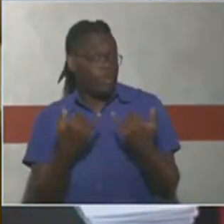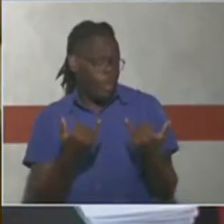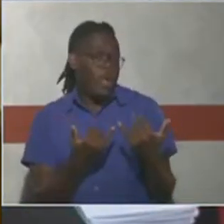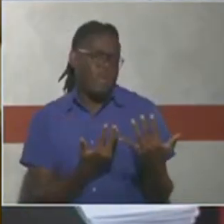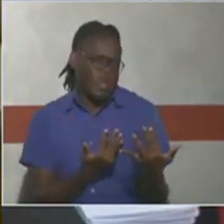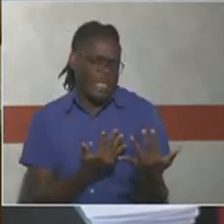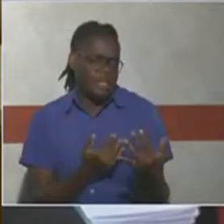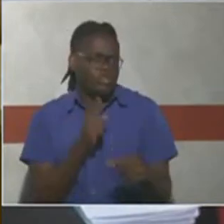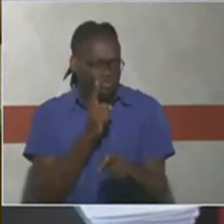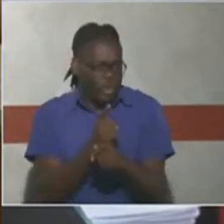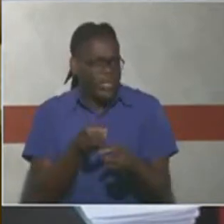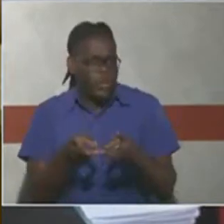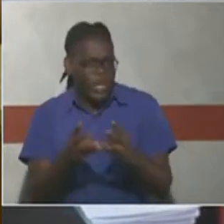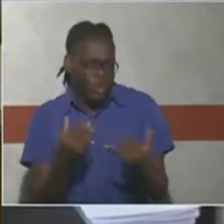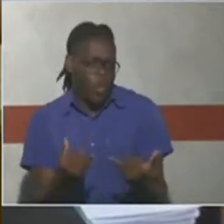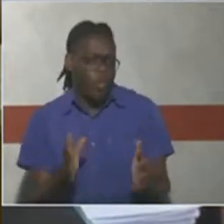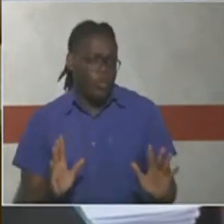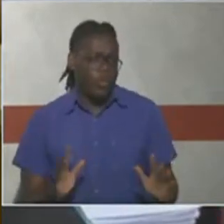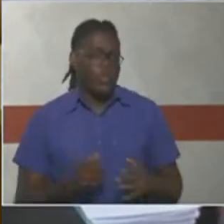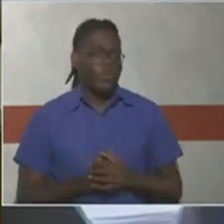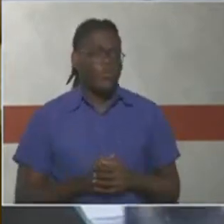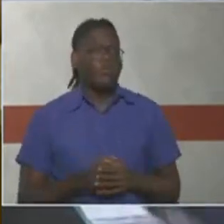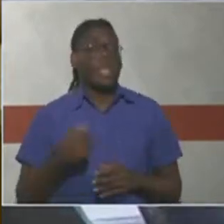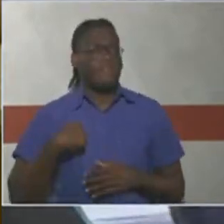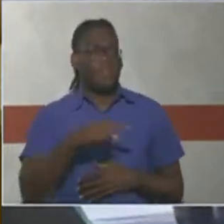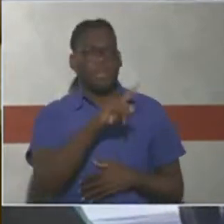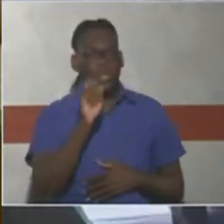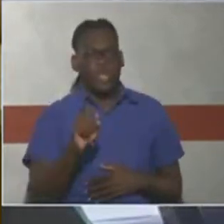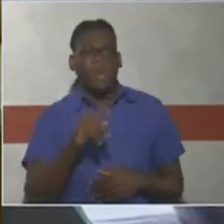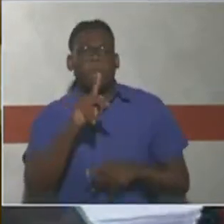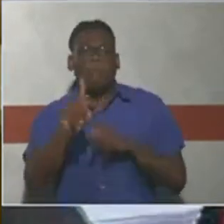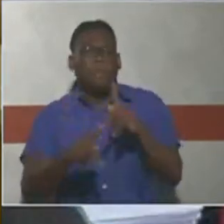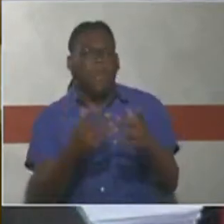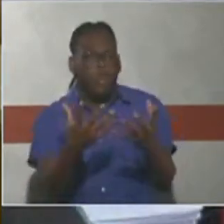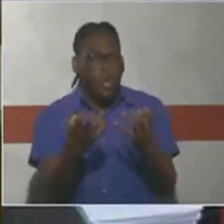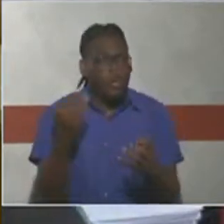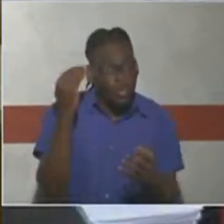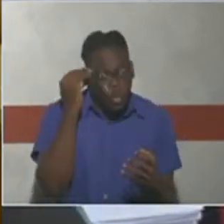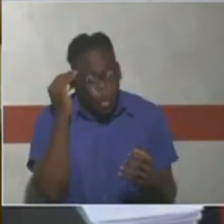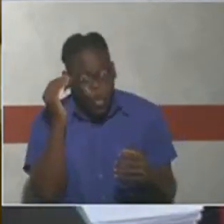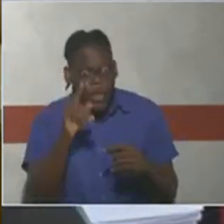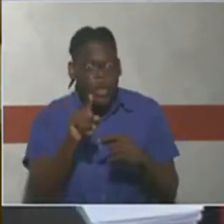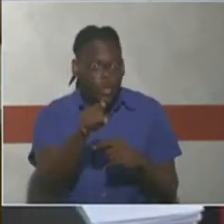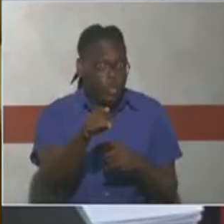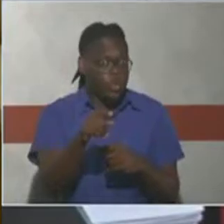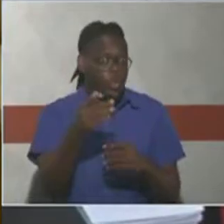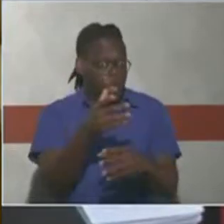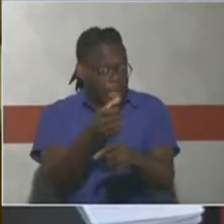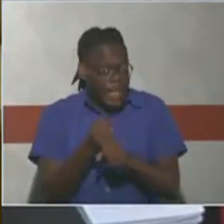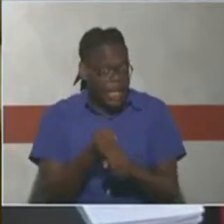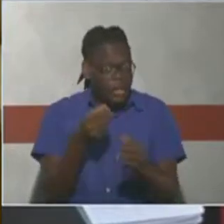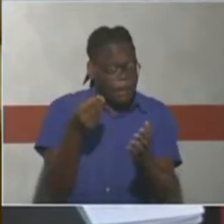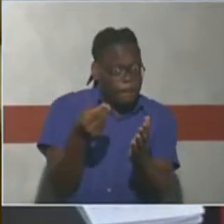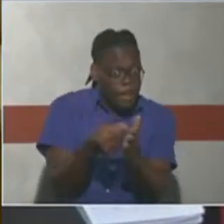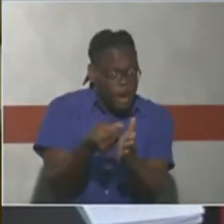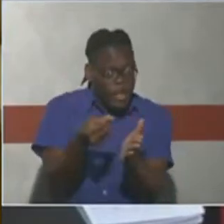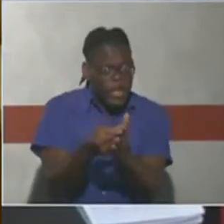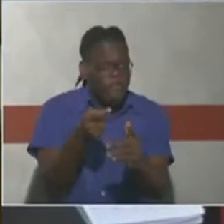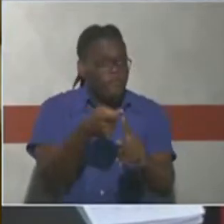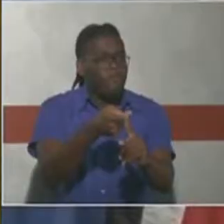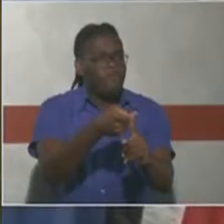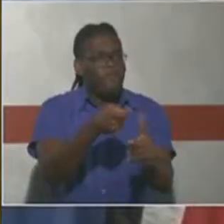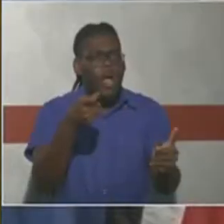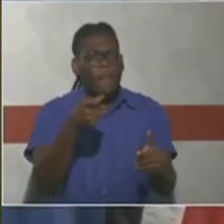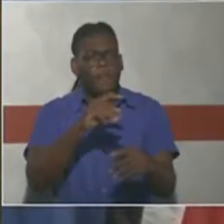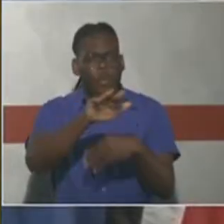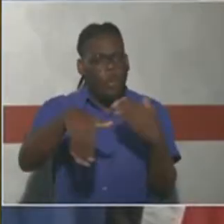The people always want to know if we're making money off of it. What do you think will come out of that? Financially. A lot. Because